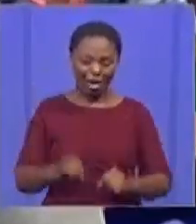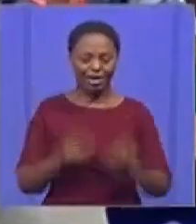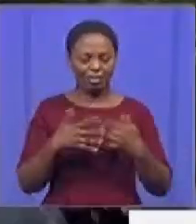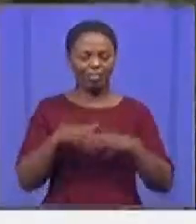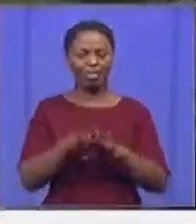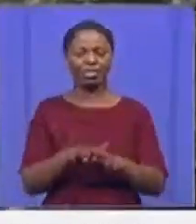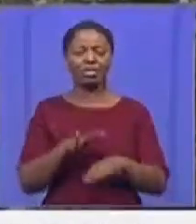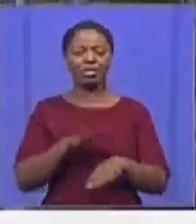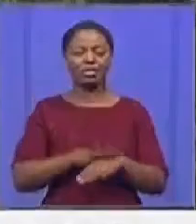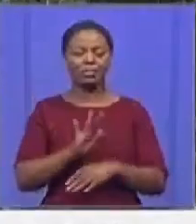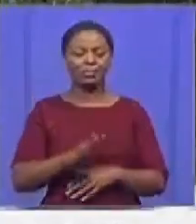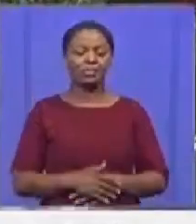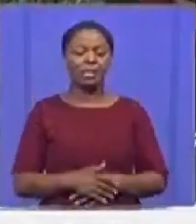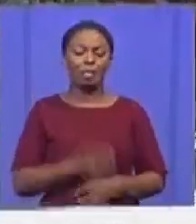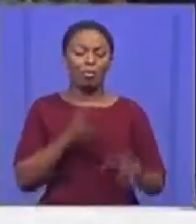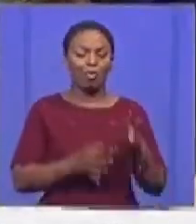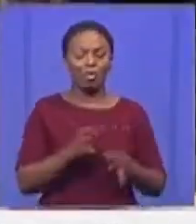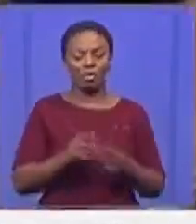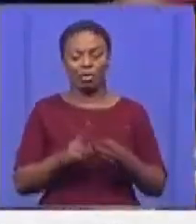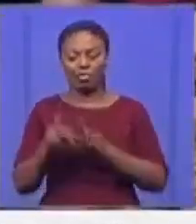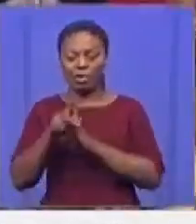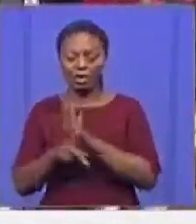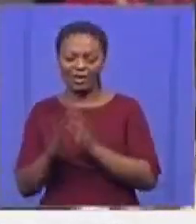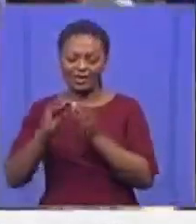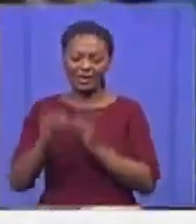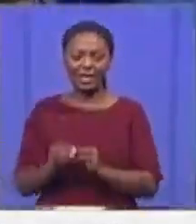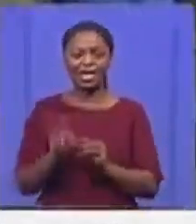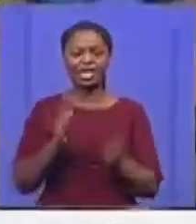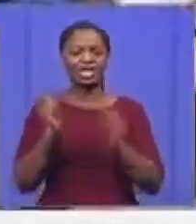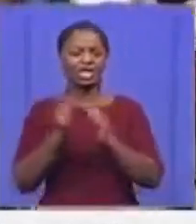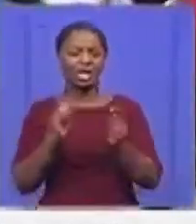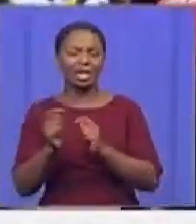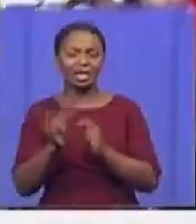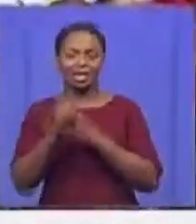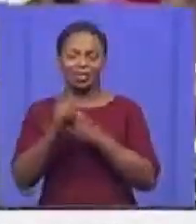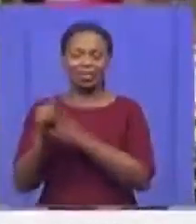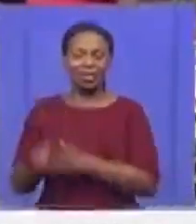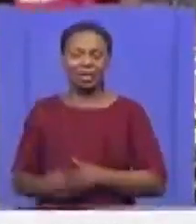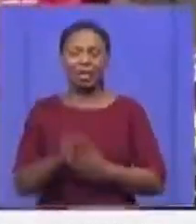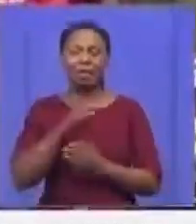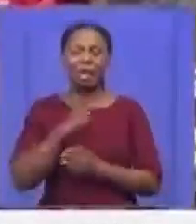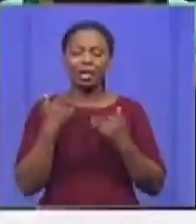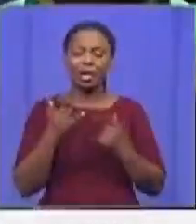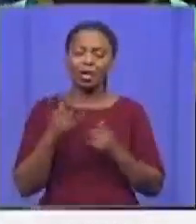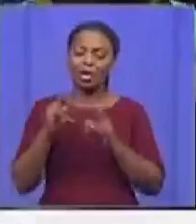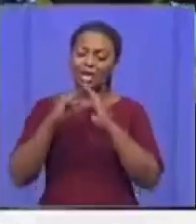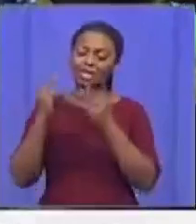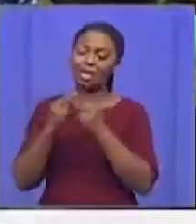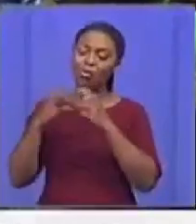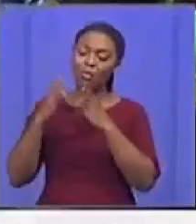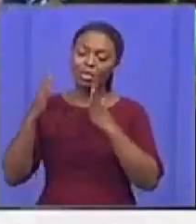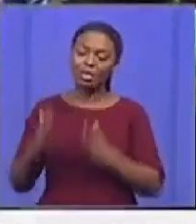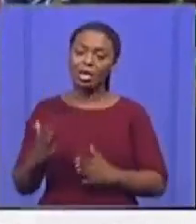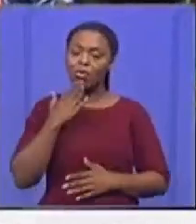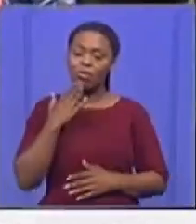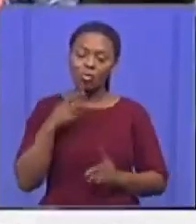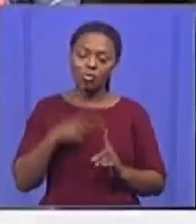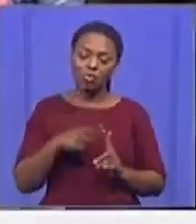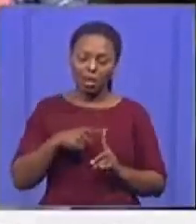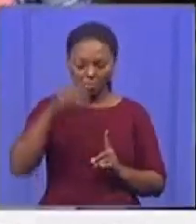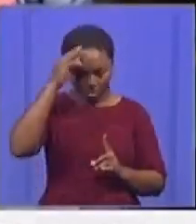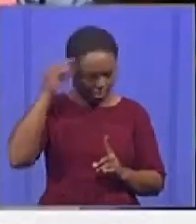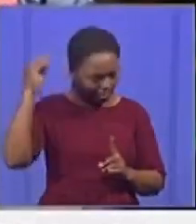part. Politics have killed policing. Change of leadership, where now the current national commissioner, who was Dikgang by that time,